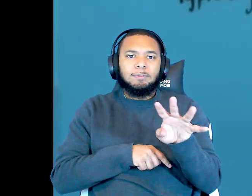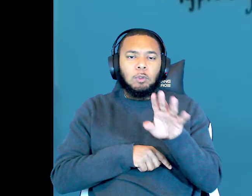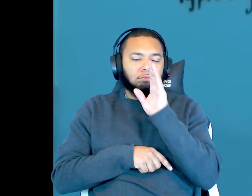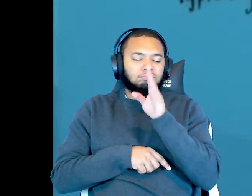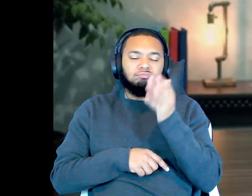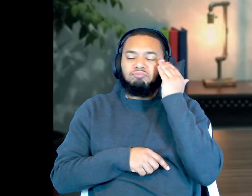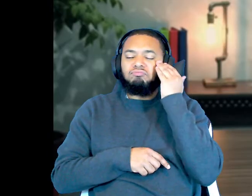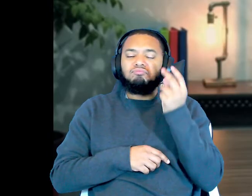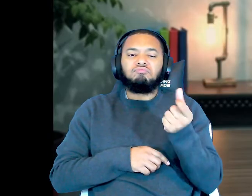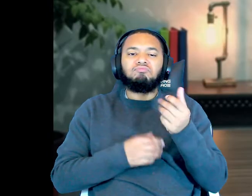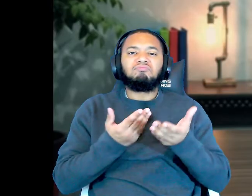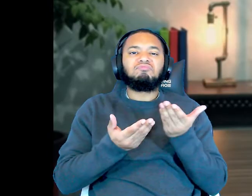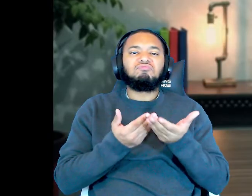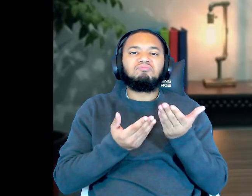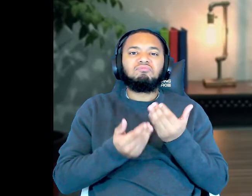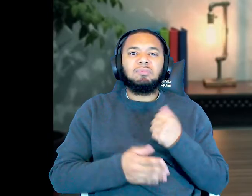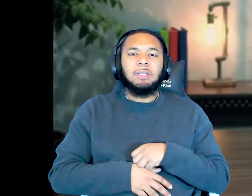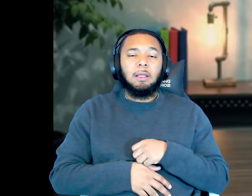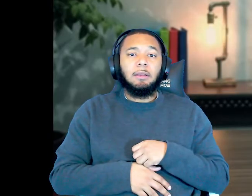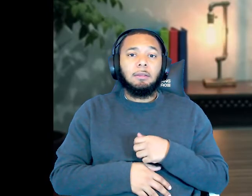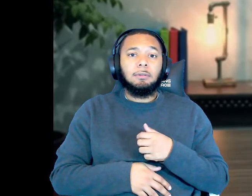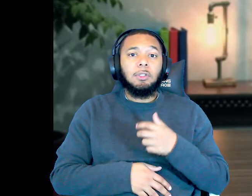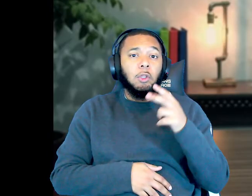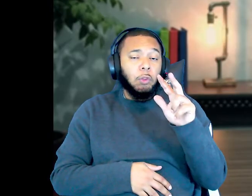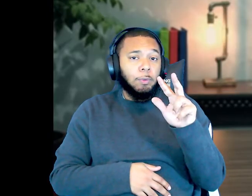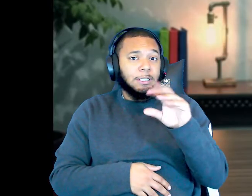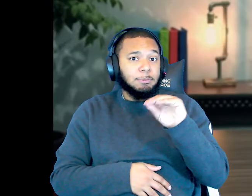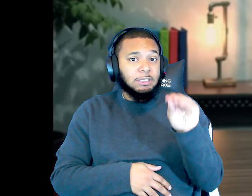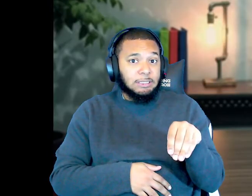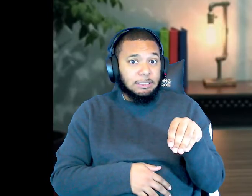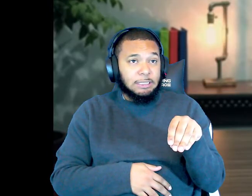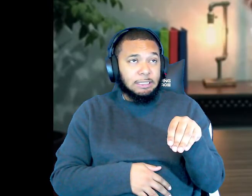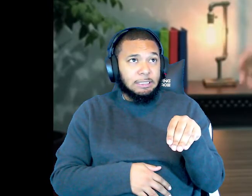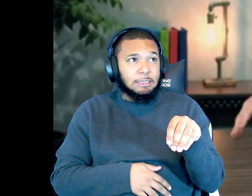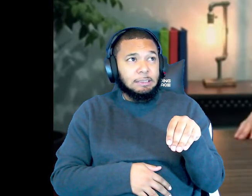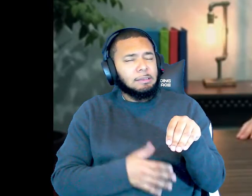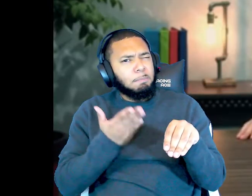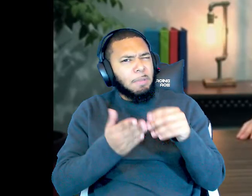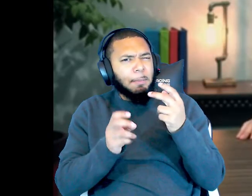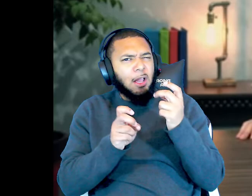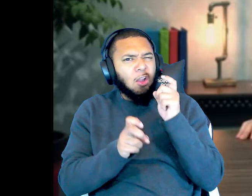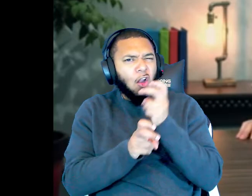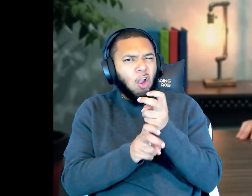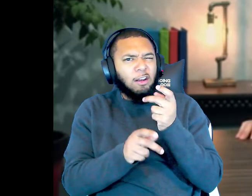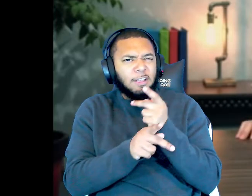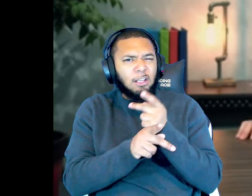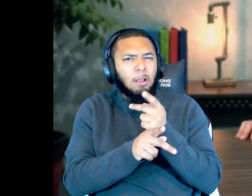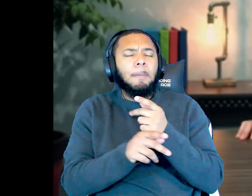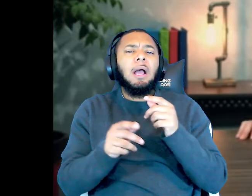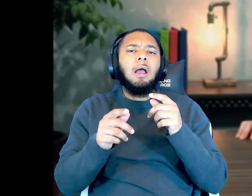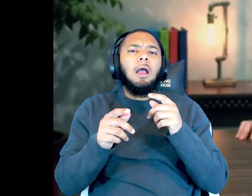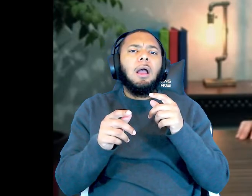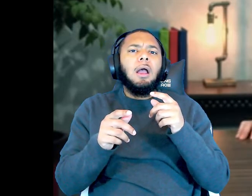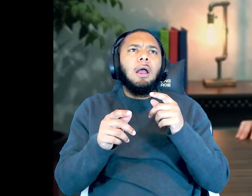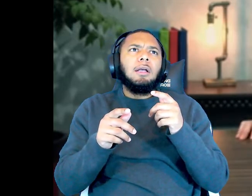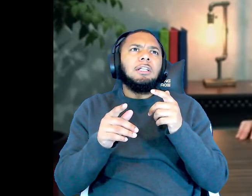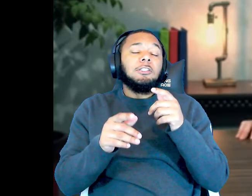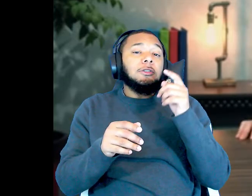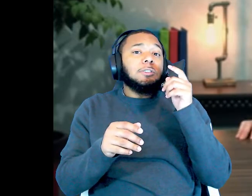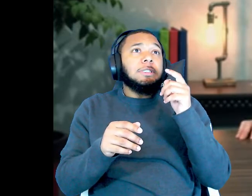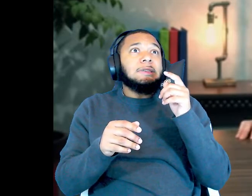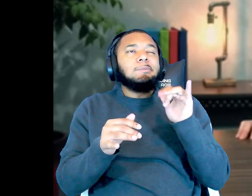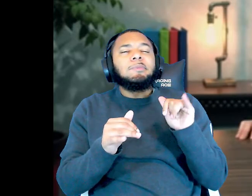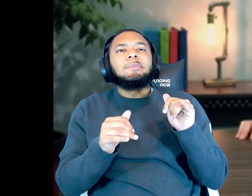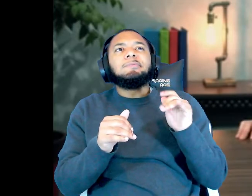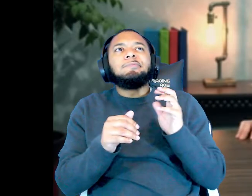And 3% is, yeah, it might be hard to do, but let's go back always to our friend 10%. 10% is super easy to do because